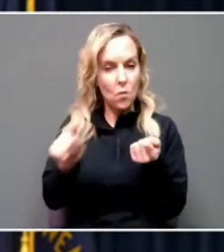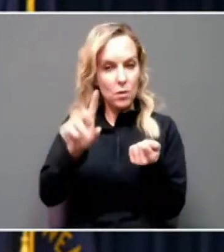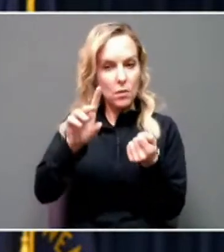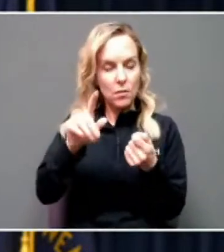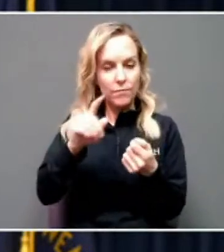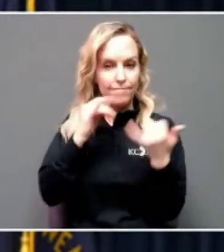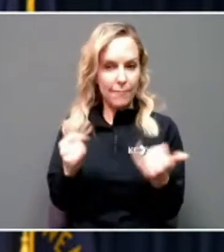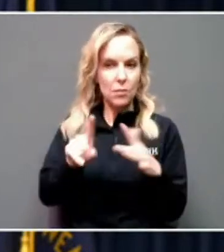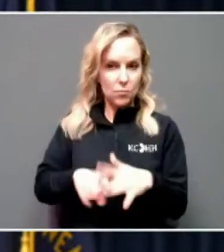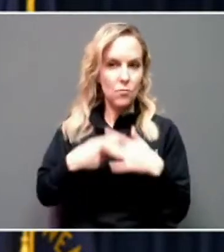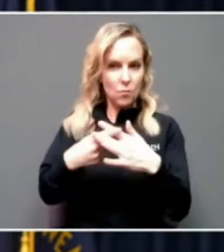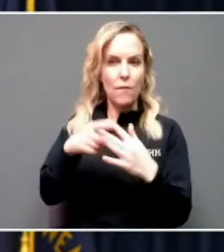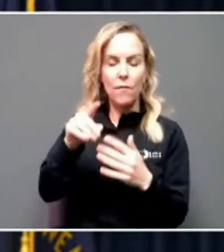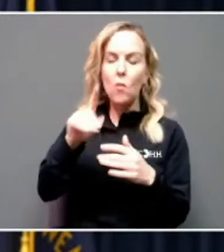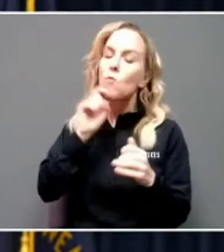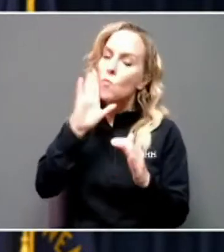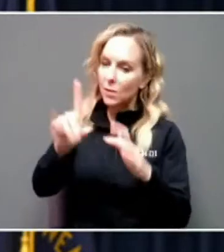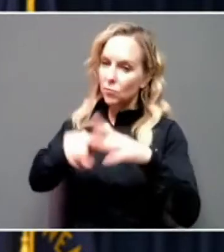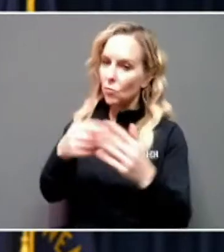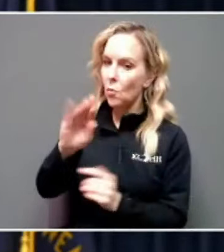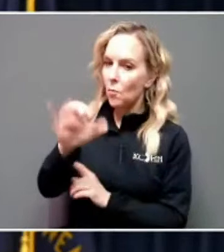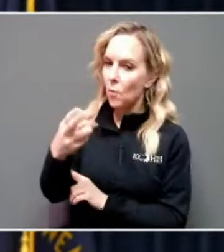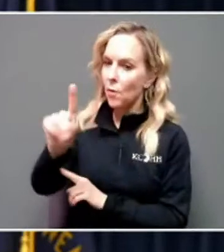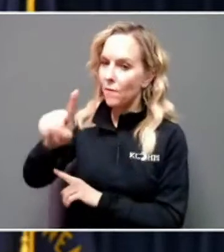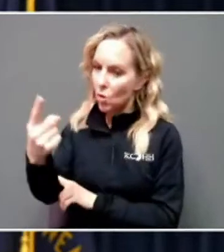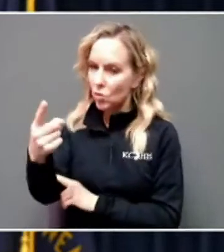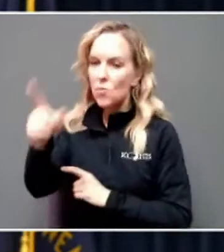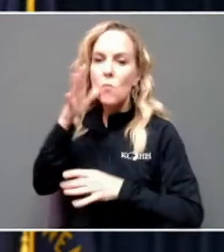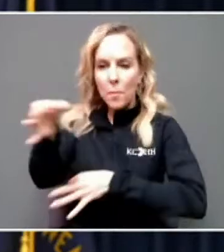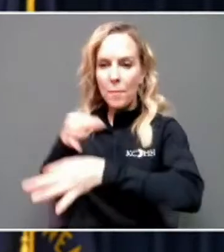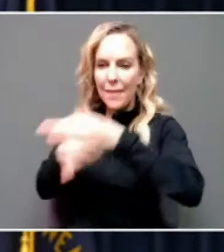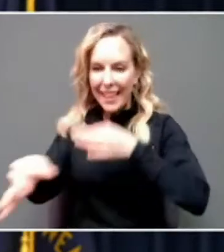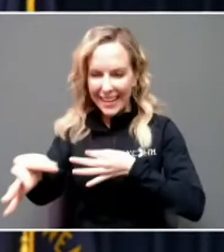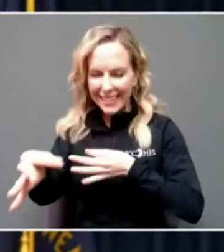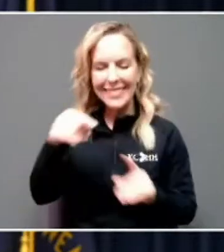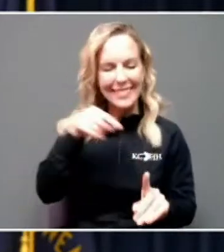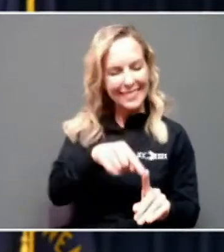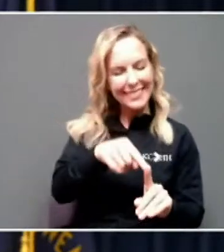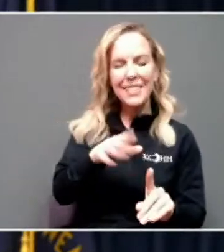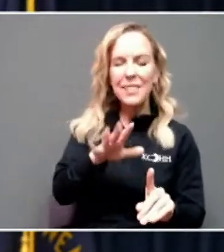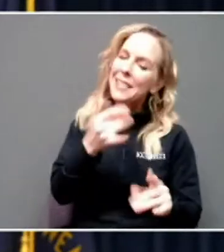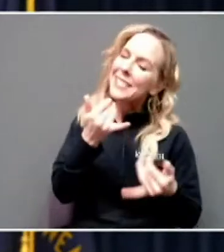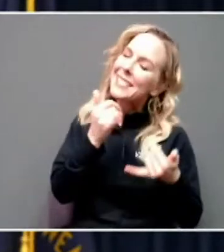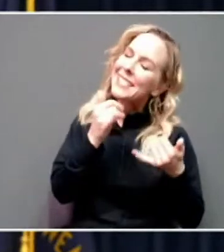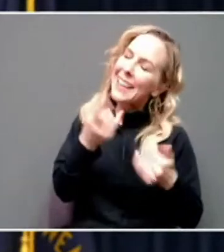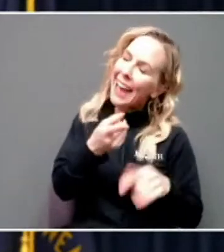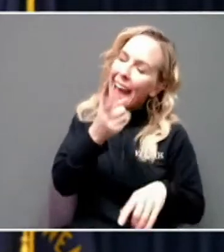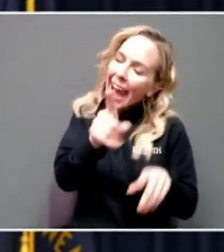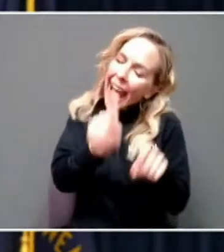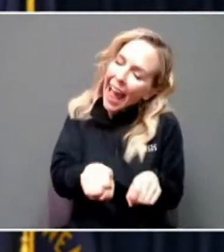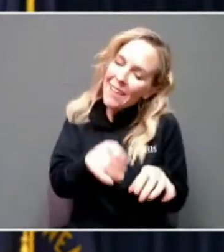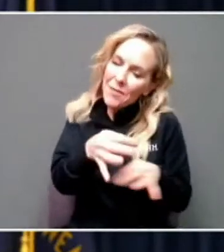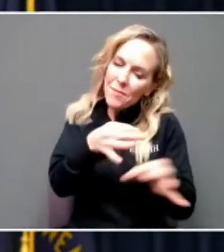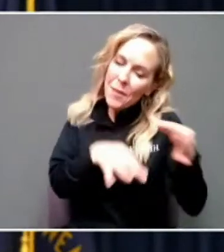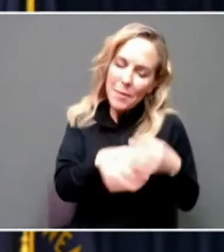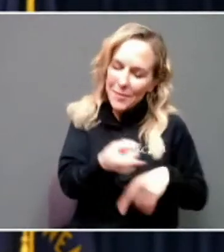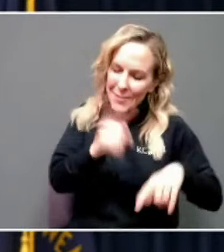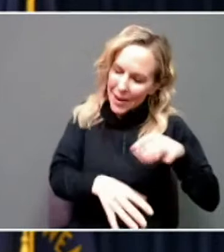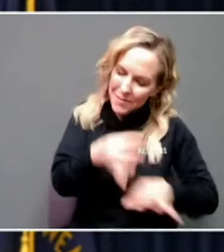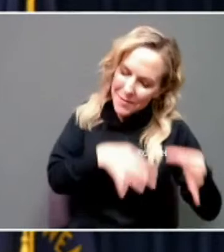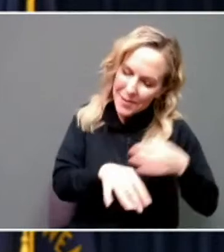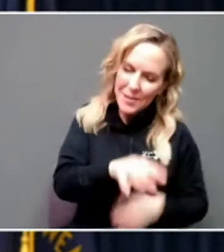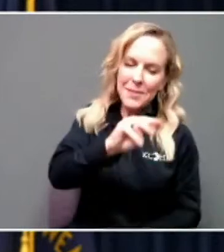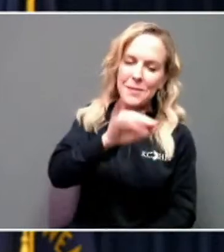with us today, will replace the outgoing and the irreplaceable, though we've got to replace him, Michael E. Dossett, who is